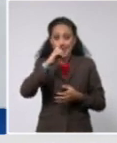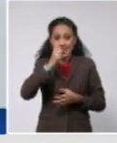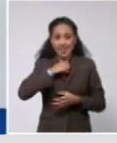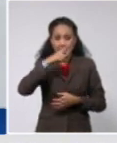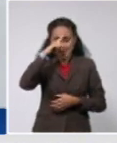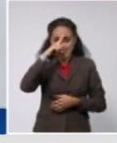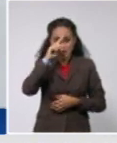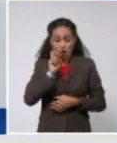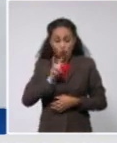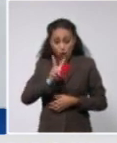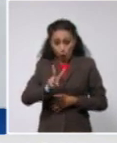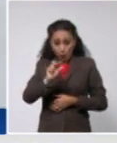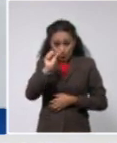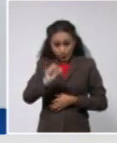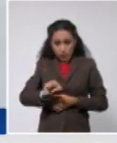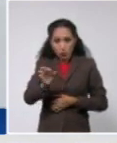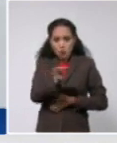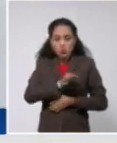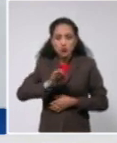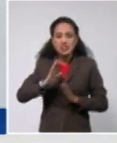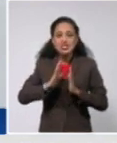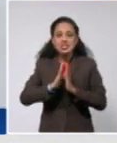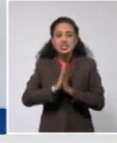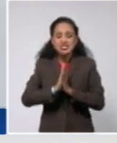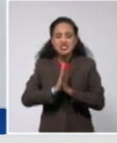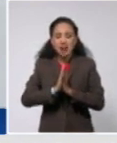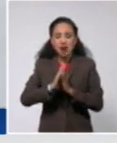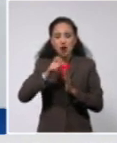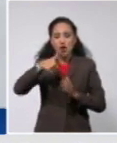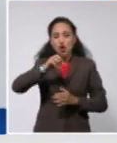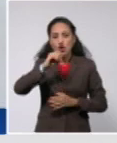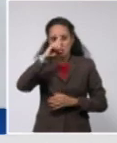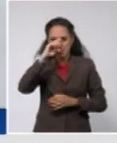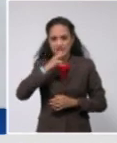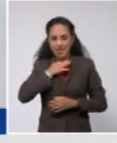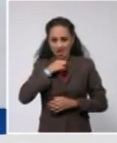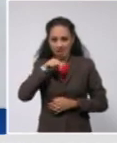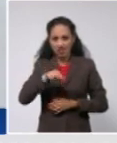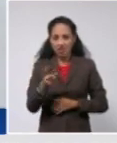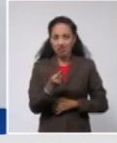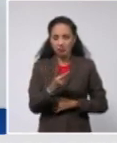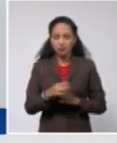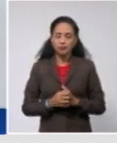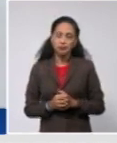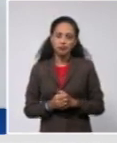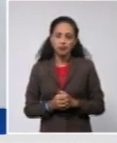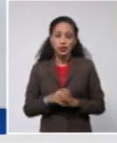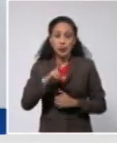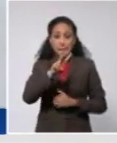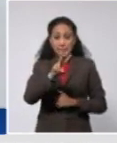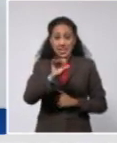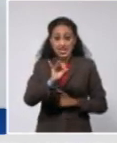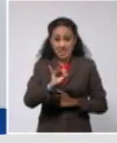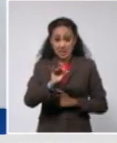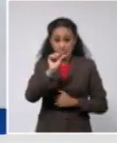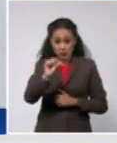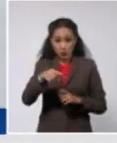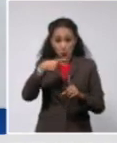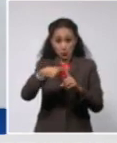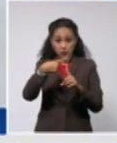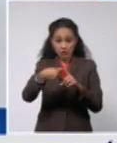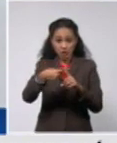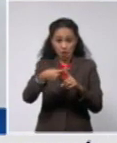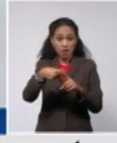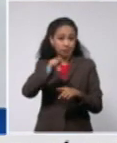cases. The 27 cases from Havana belong to the municipalities of Regla with